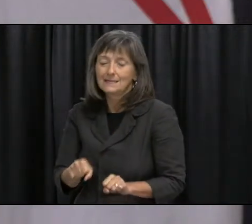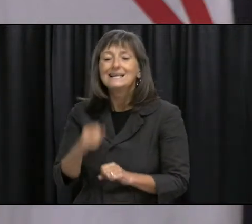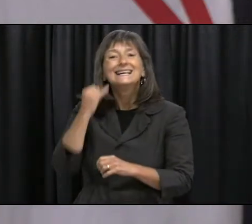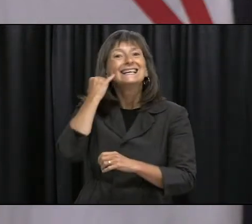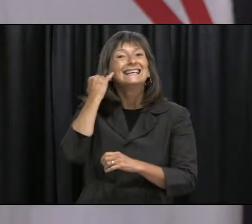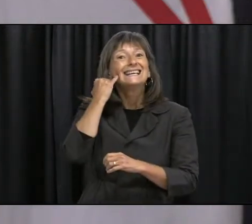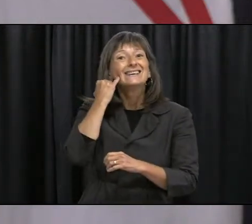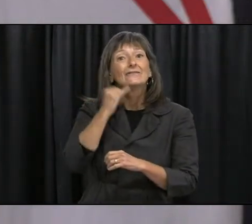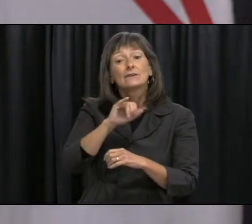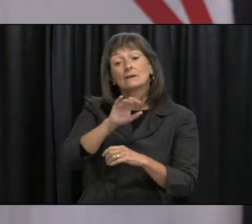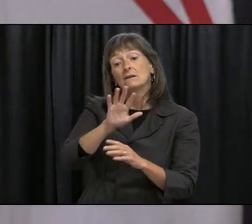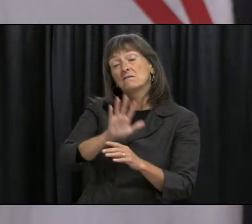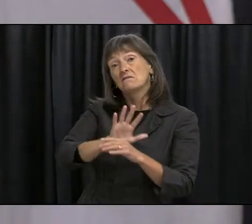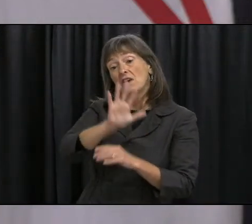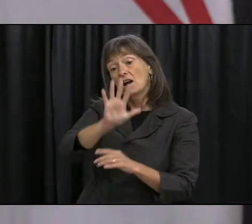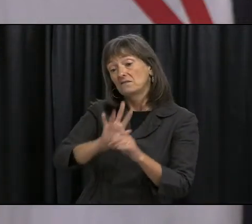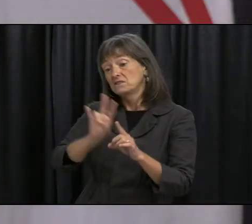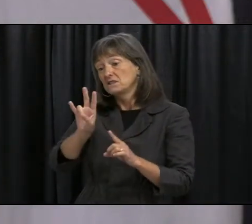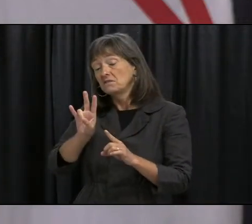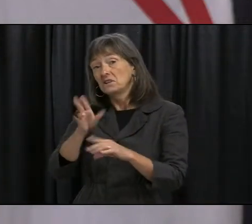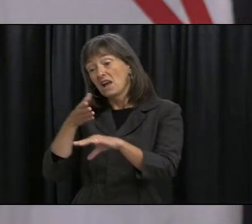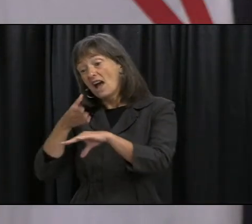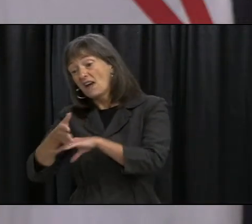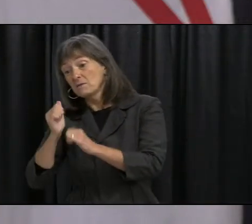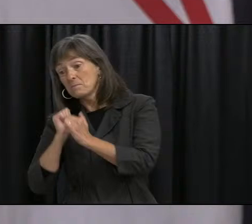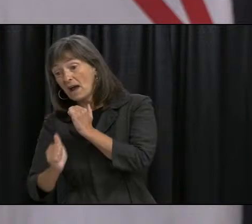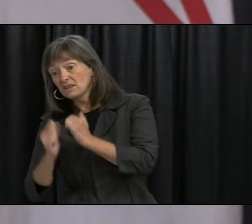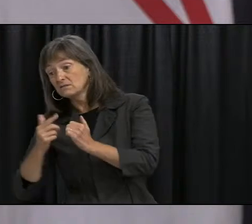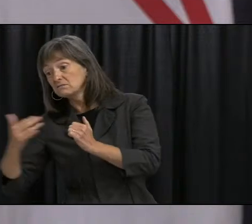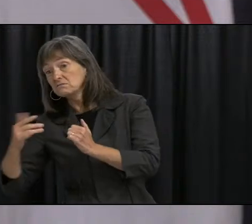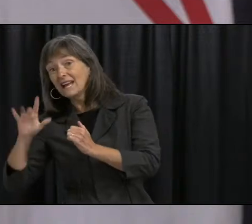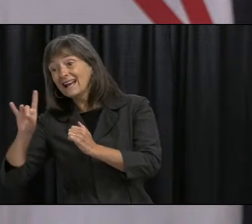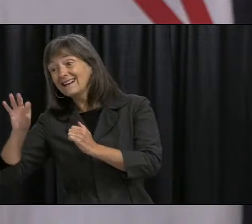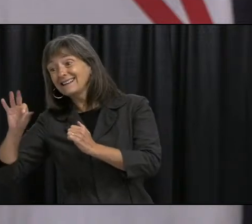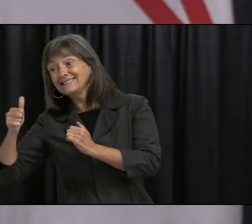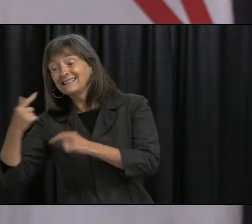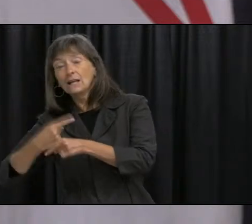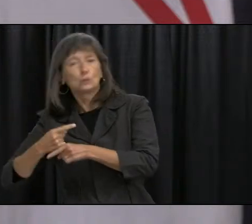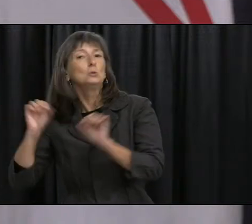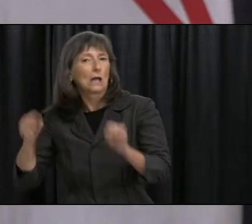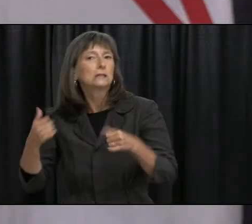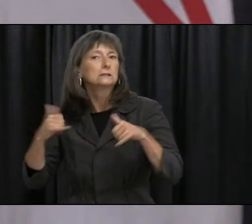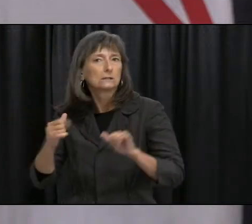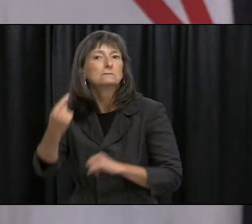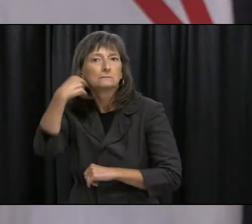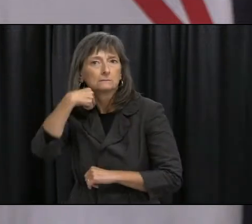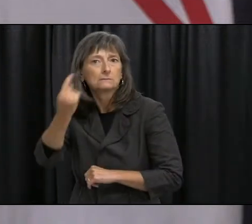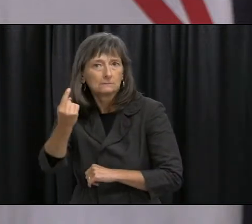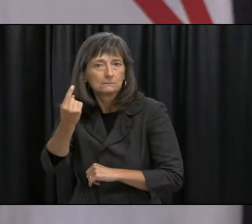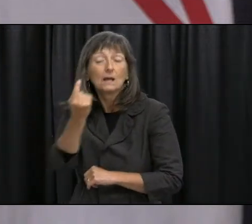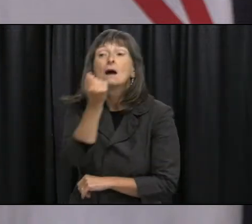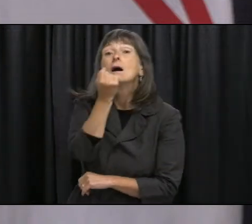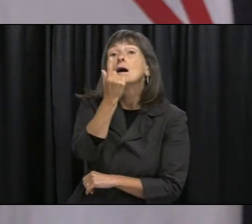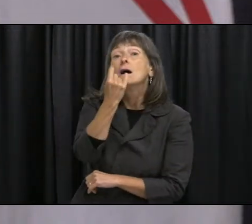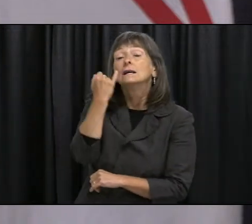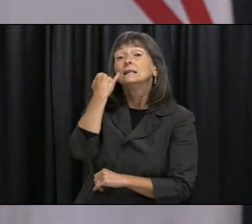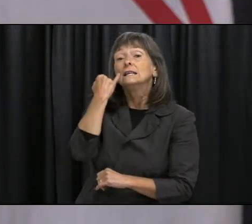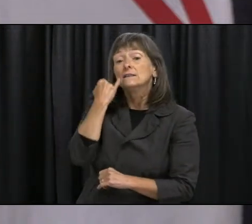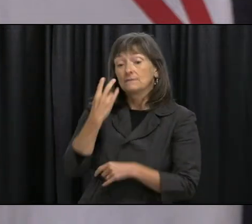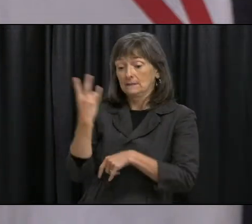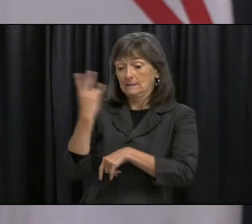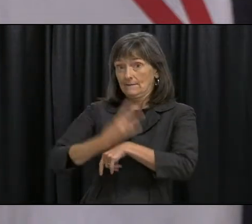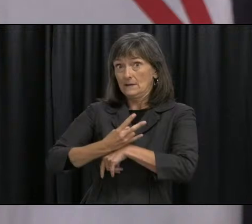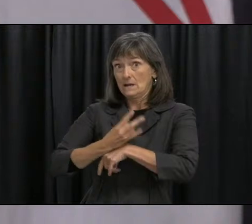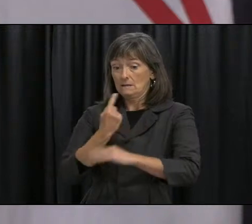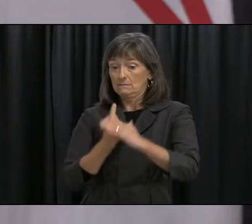missed, testing can still occur after that time. Provided the worker is asymptomatic, once they have completed 7 days